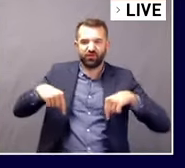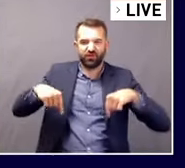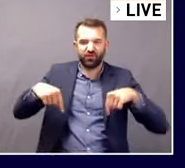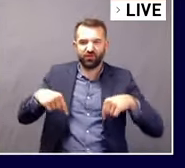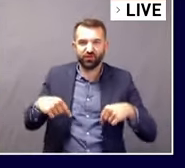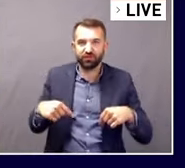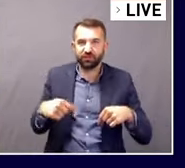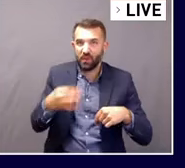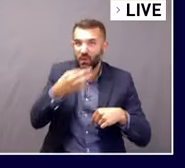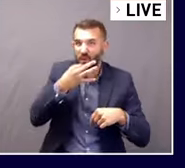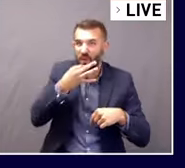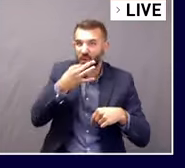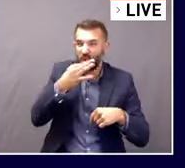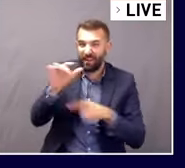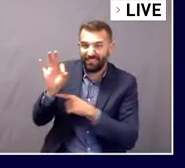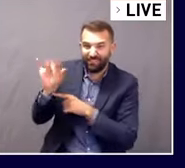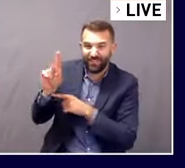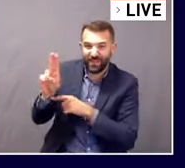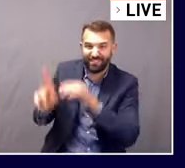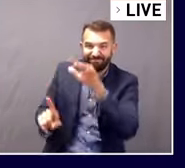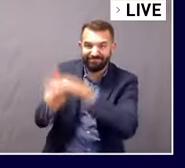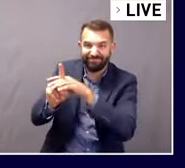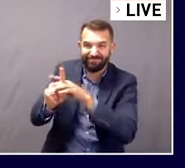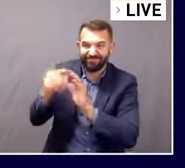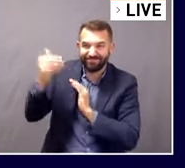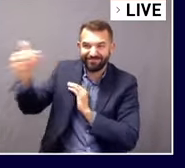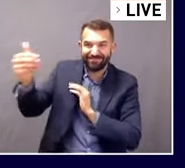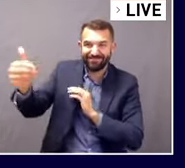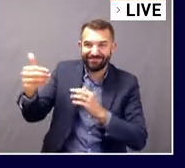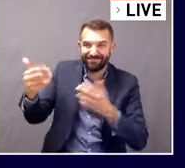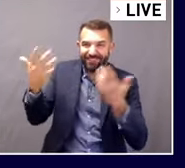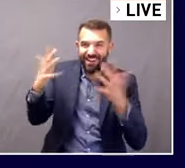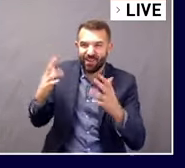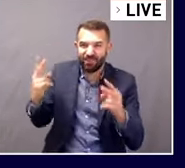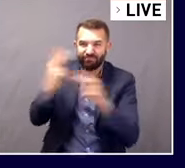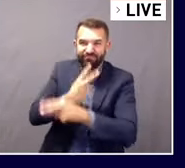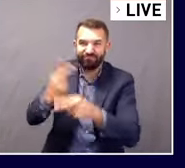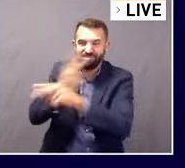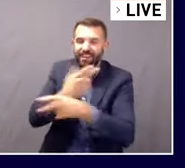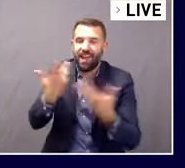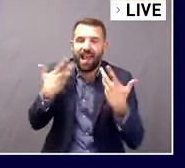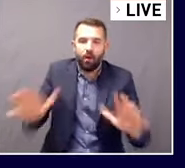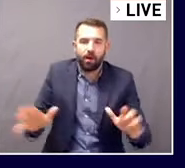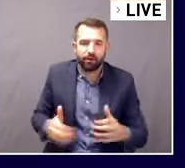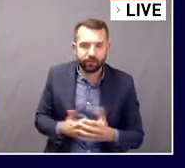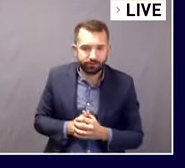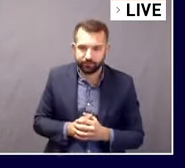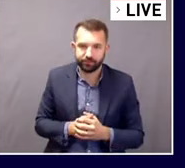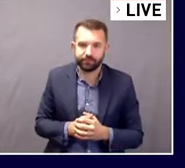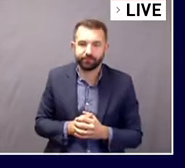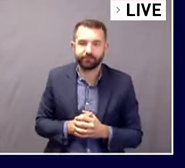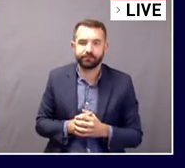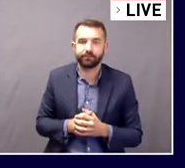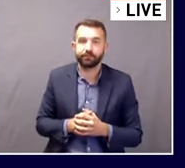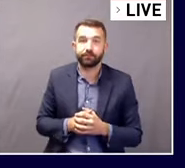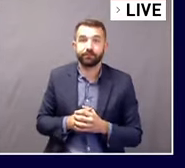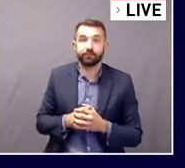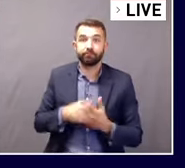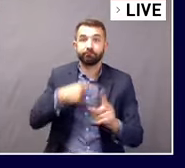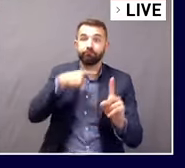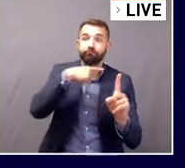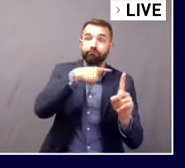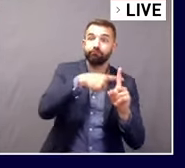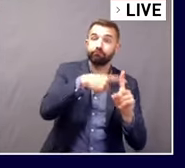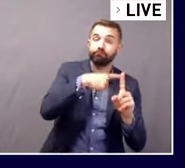before COVID-19 gets worse in Maine. Now, on the encouraging side, we have had windows of